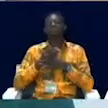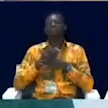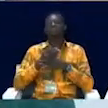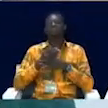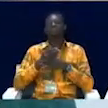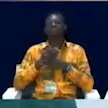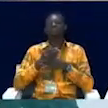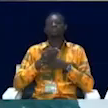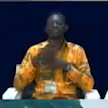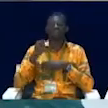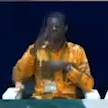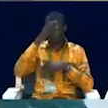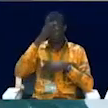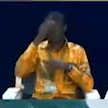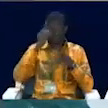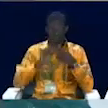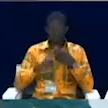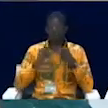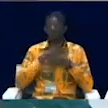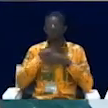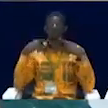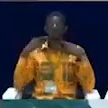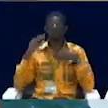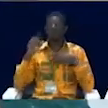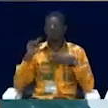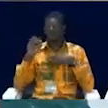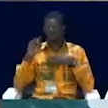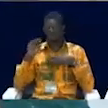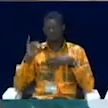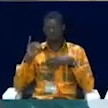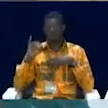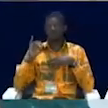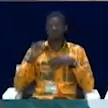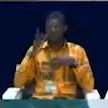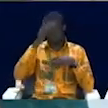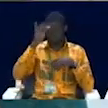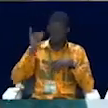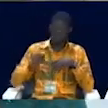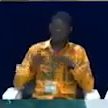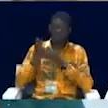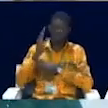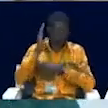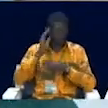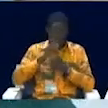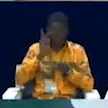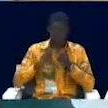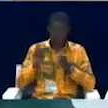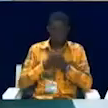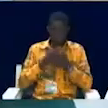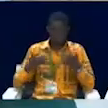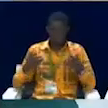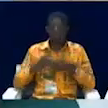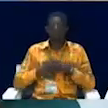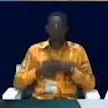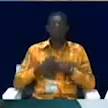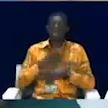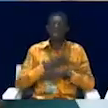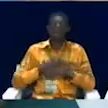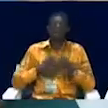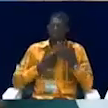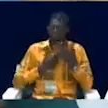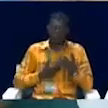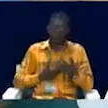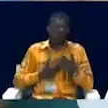the father to Pastor Tony Adeboye. And Daddy said I should stay, that God will perfect everything. I